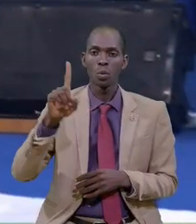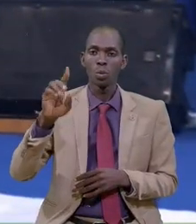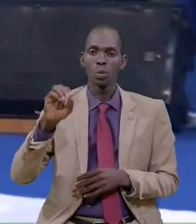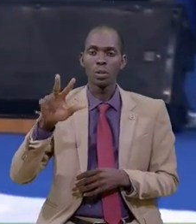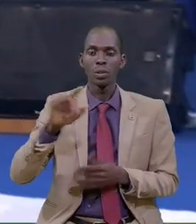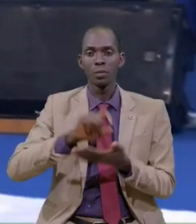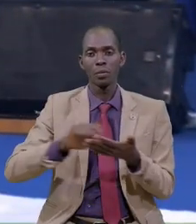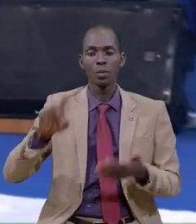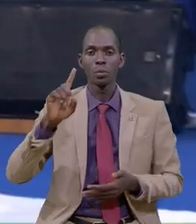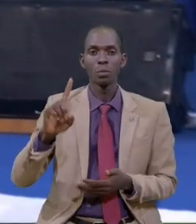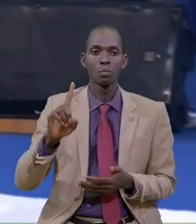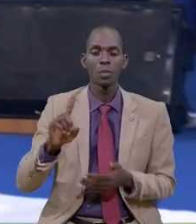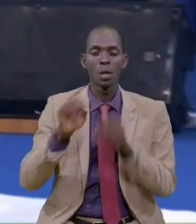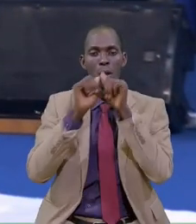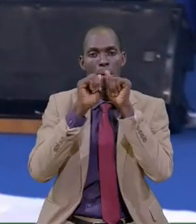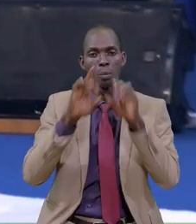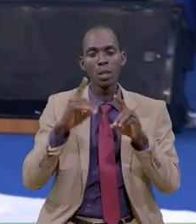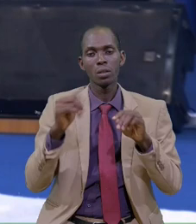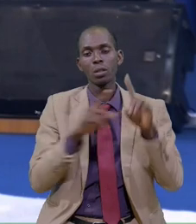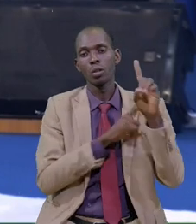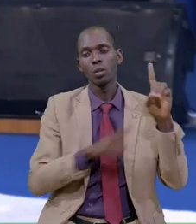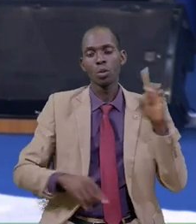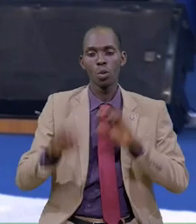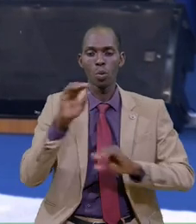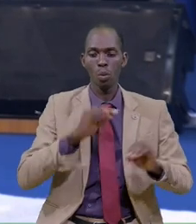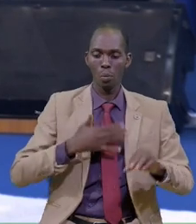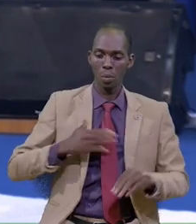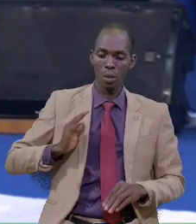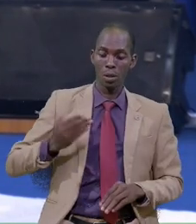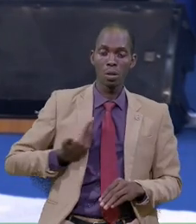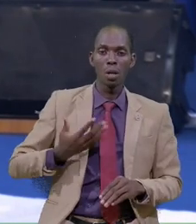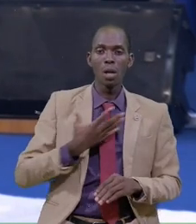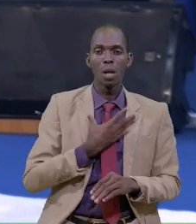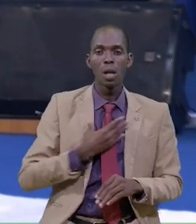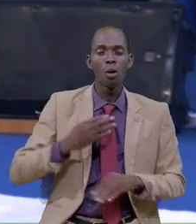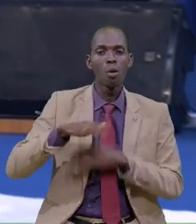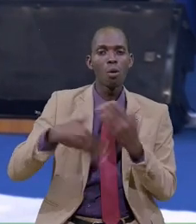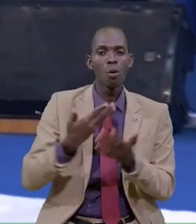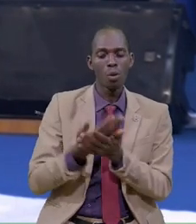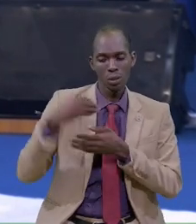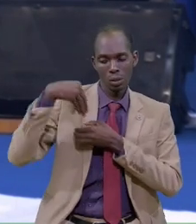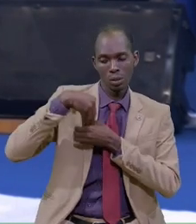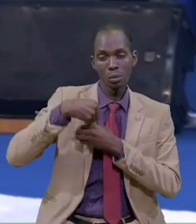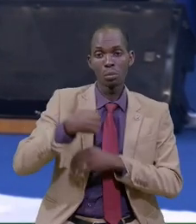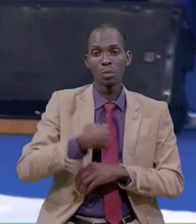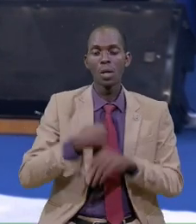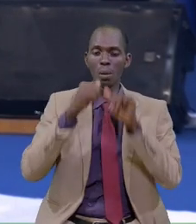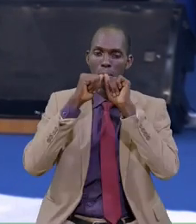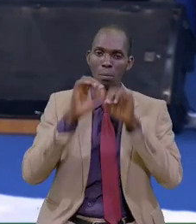It says, bless the Lord, O my soul, and all that is within me, bless his